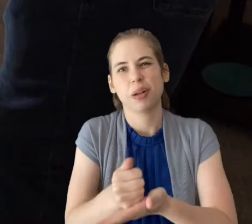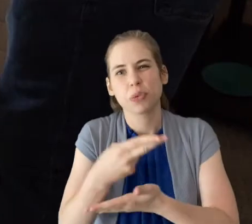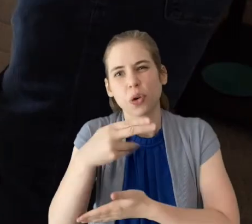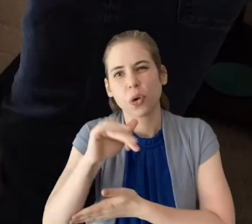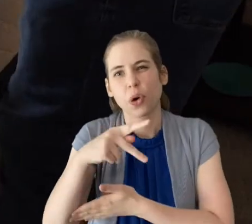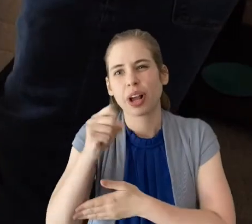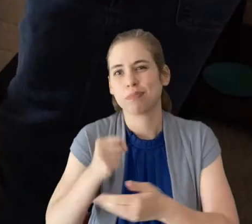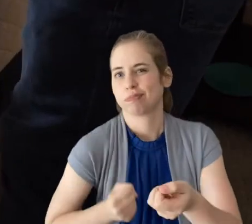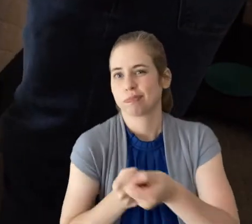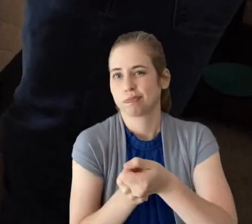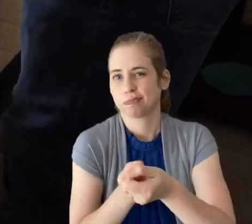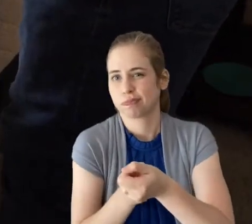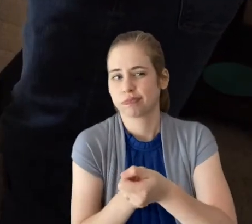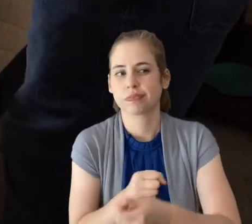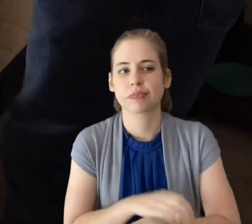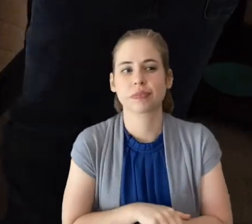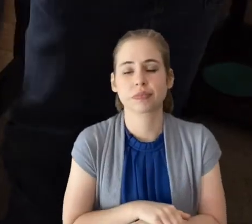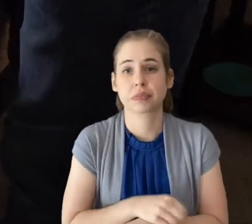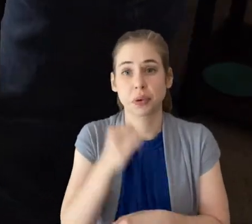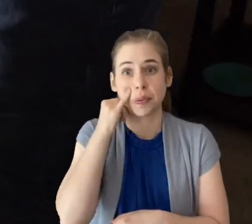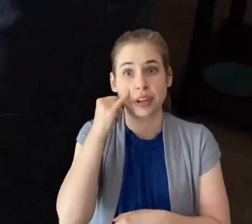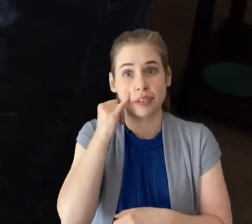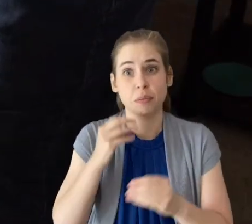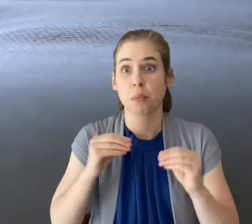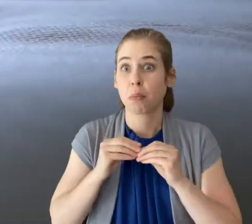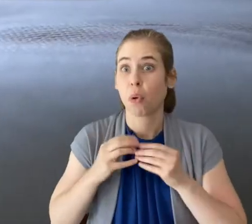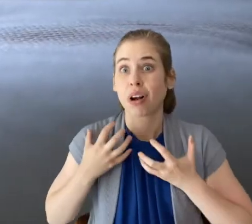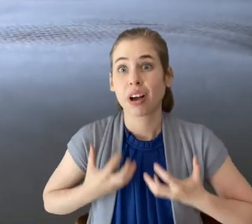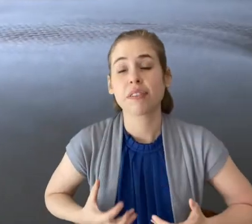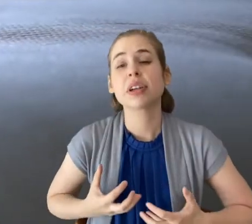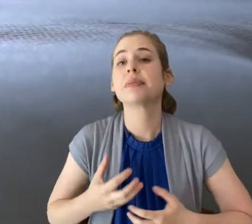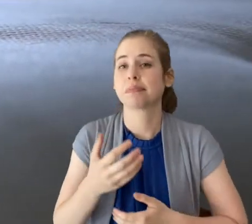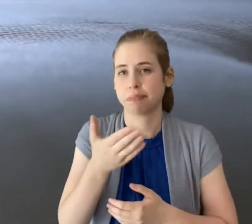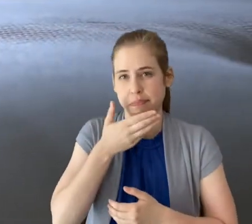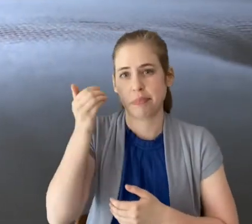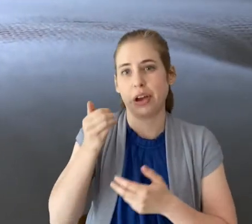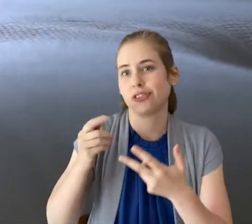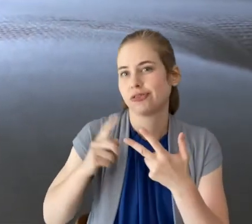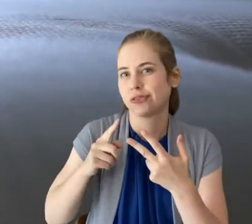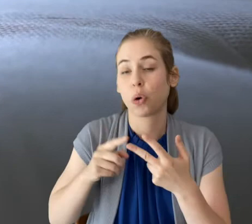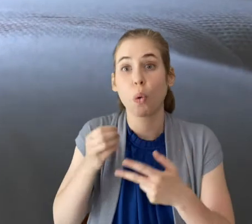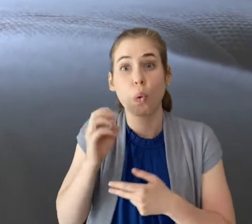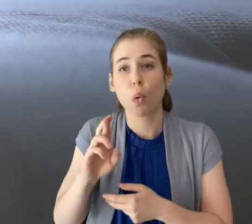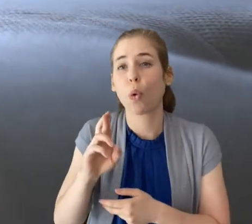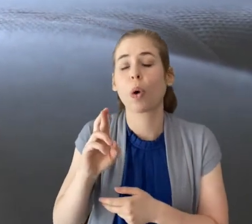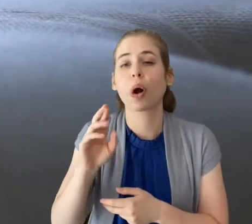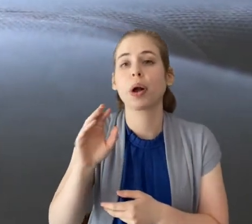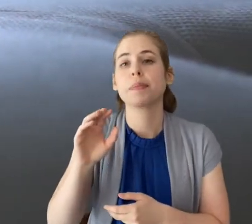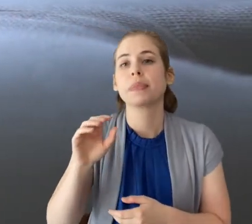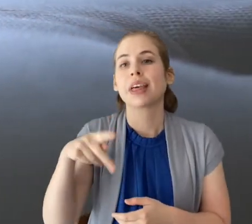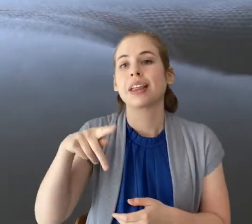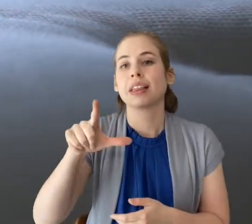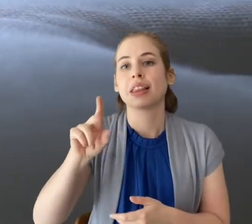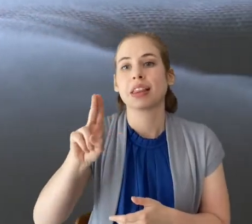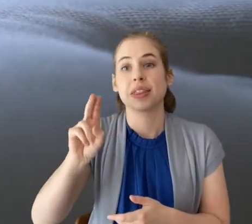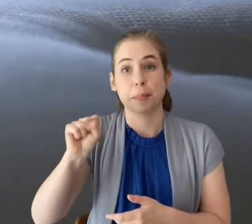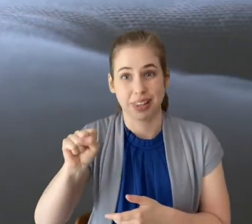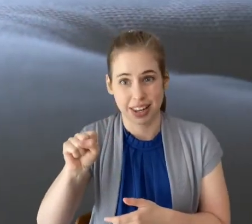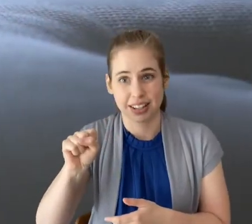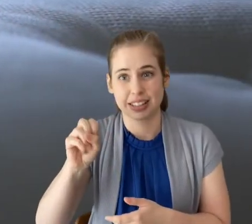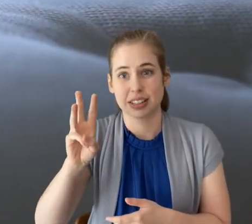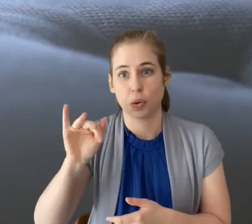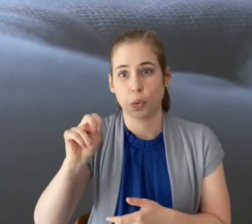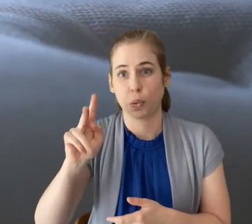be served by the firm option, or the WinkBeds Plus. This is their flagship hybrid model, designed specifically for individuals weighing more